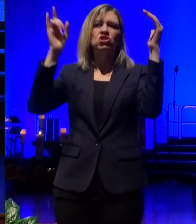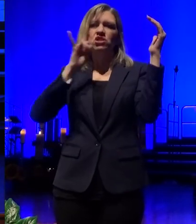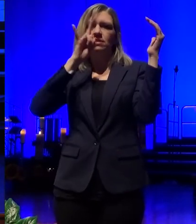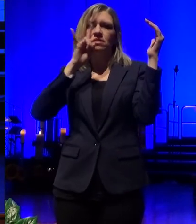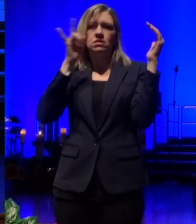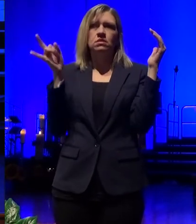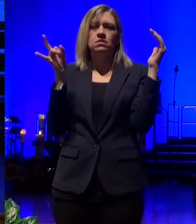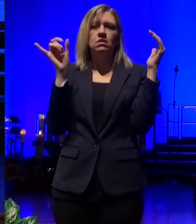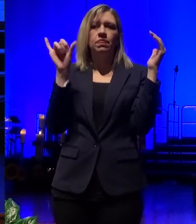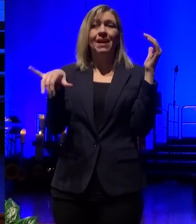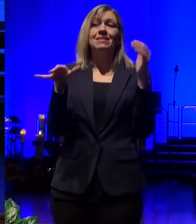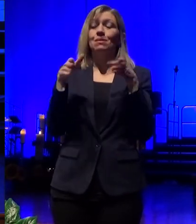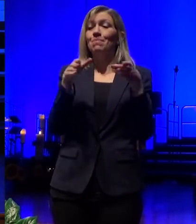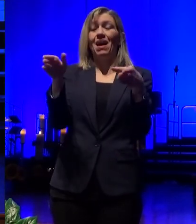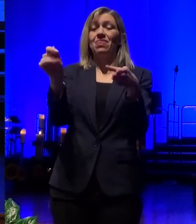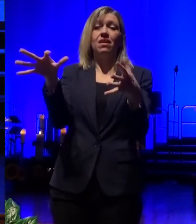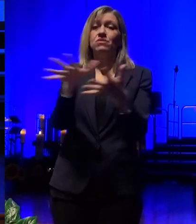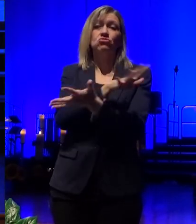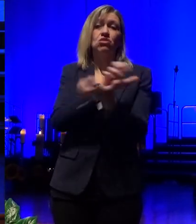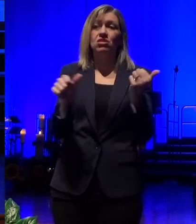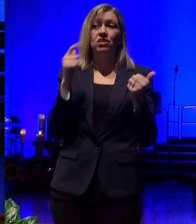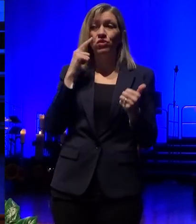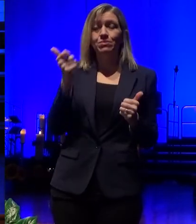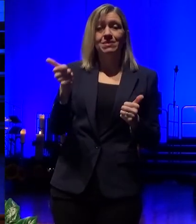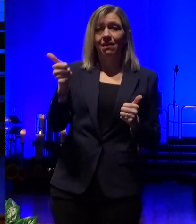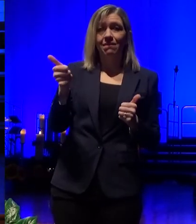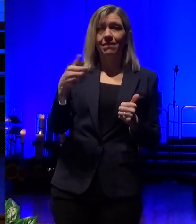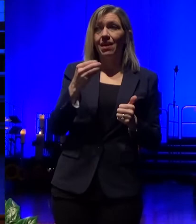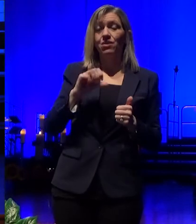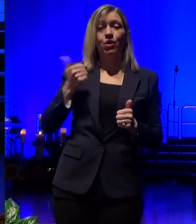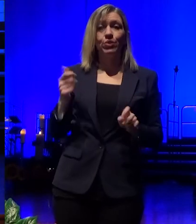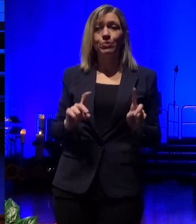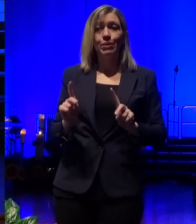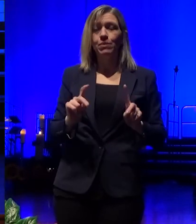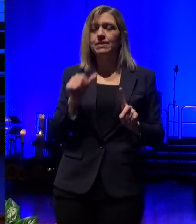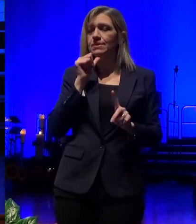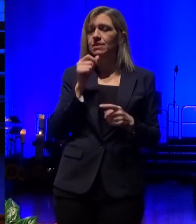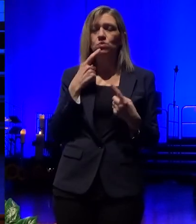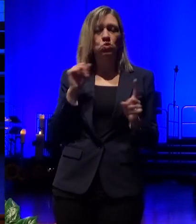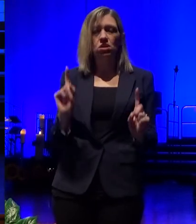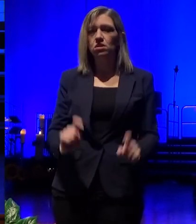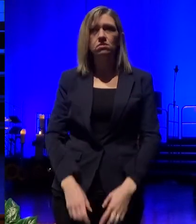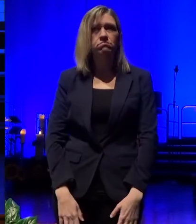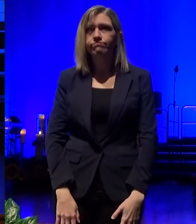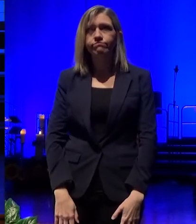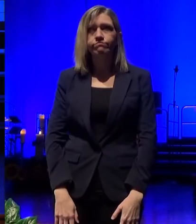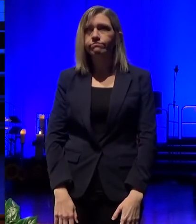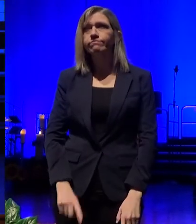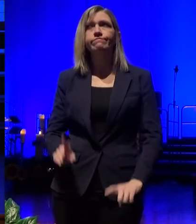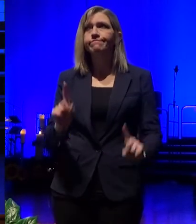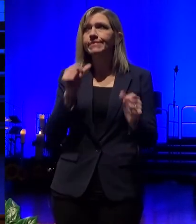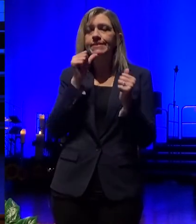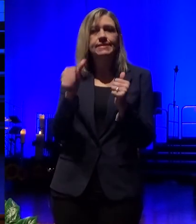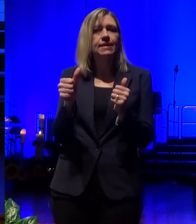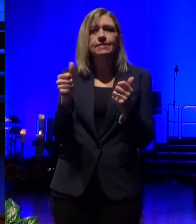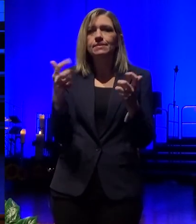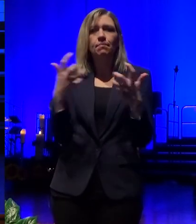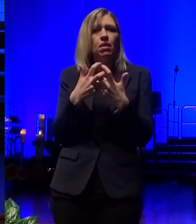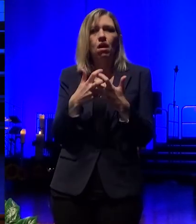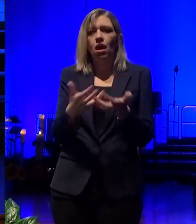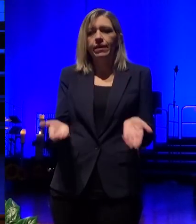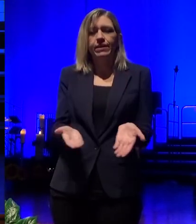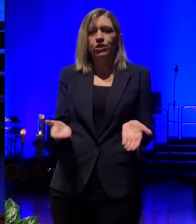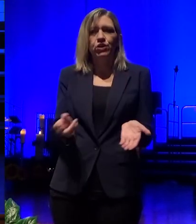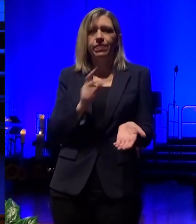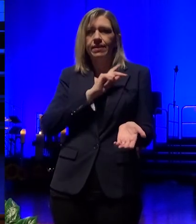And it's a path of destruction for himself and others. It doesn't work. It doesn't belong